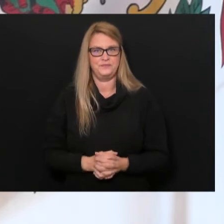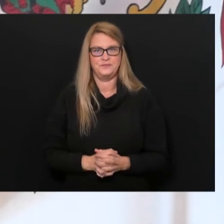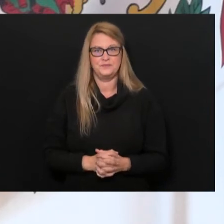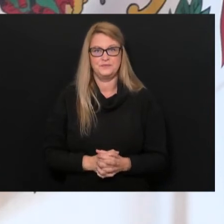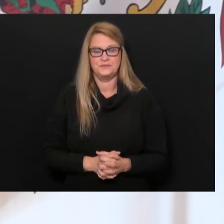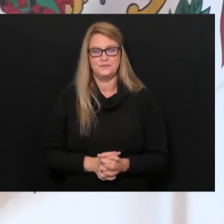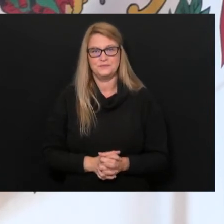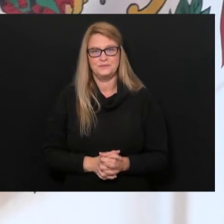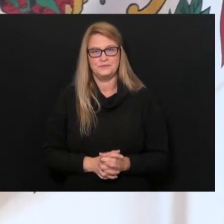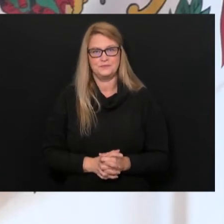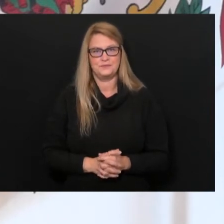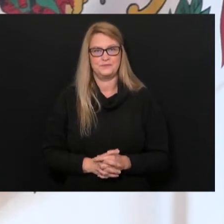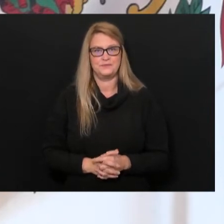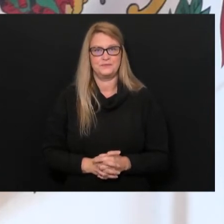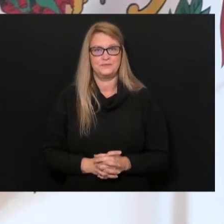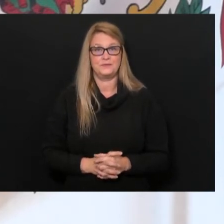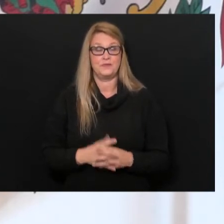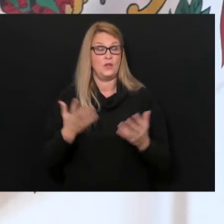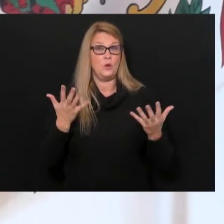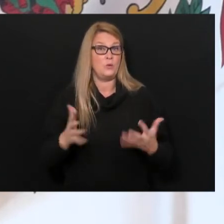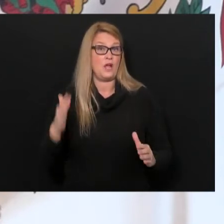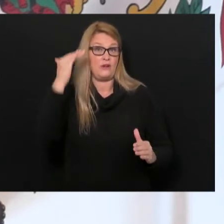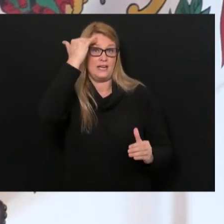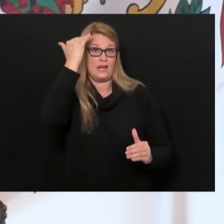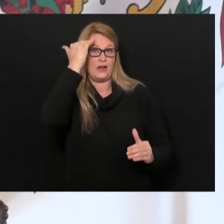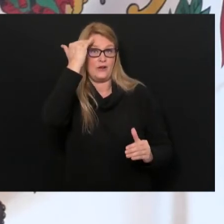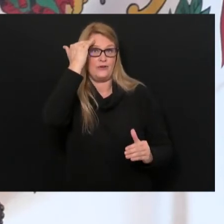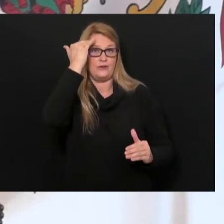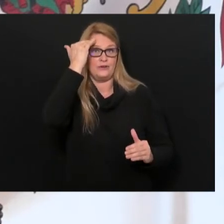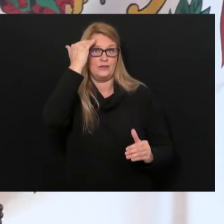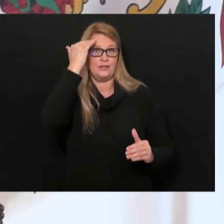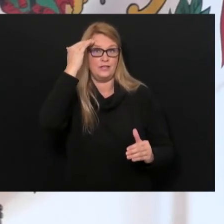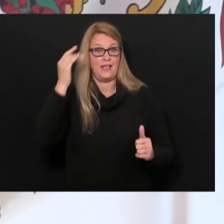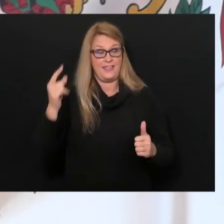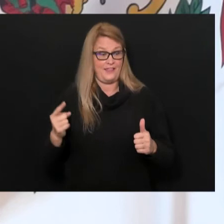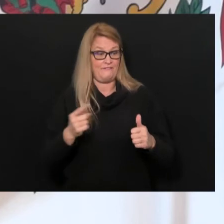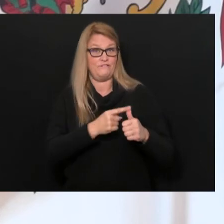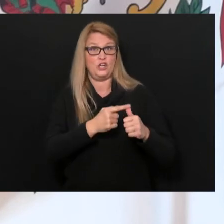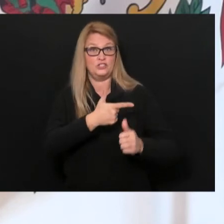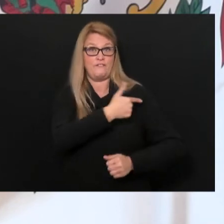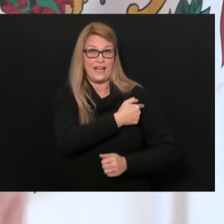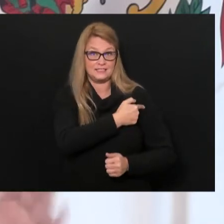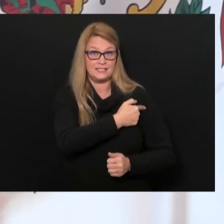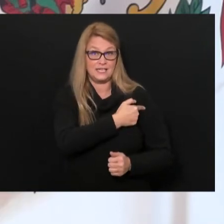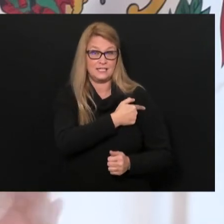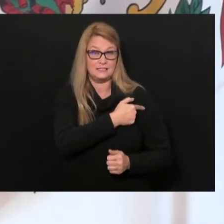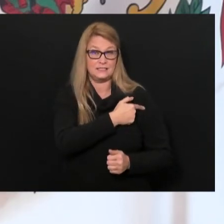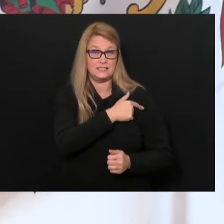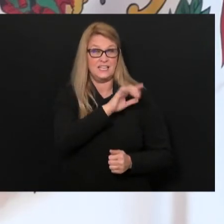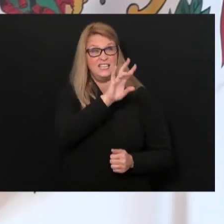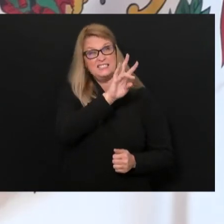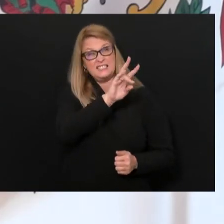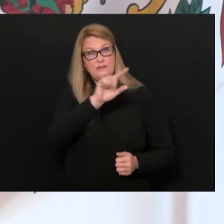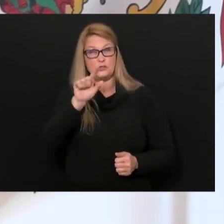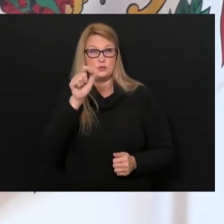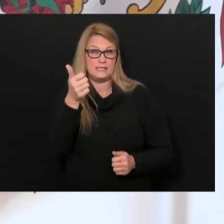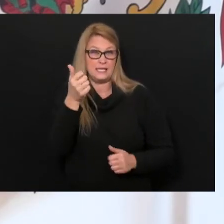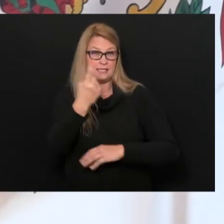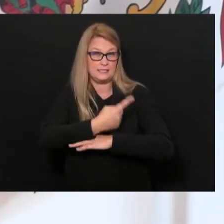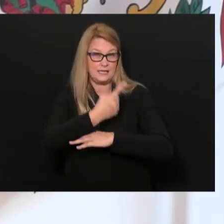this too. We know that upon the first vaccination, within 7 to 10 days of the